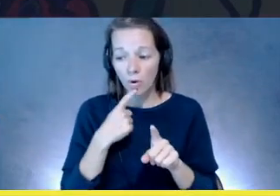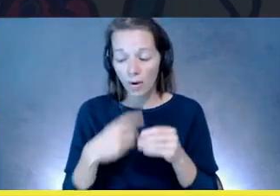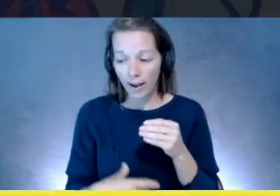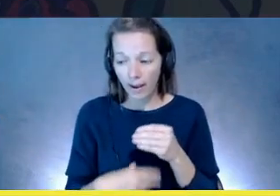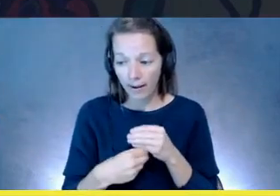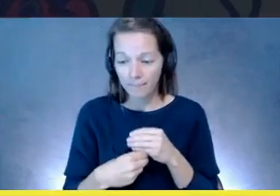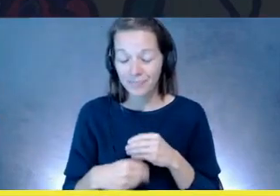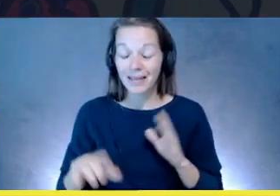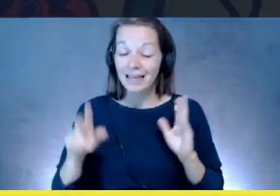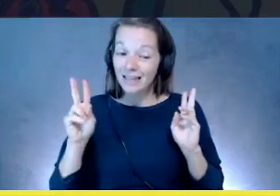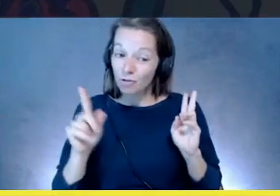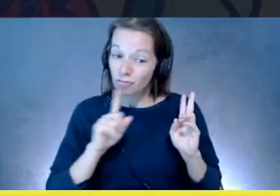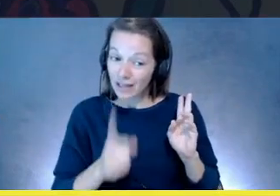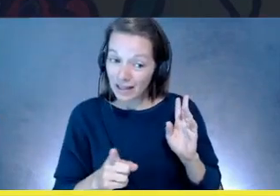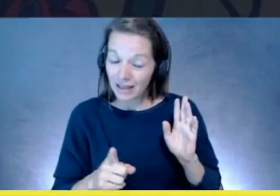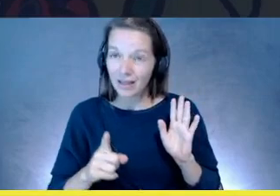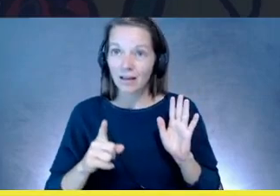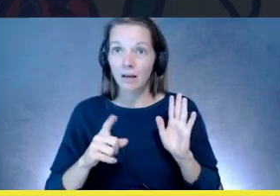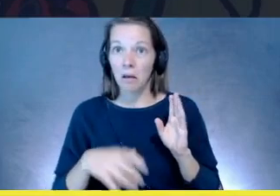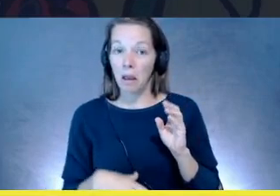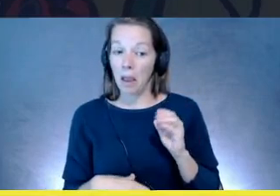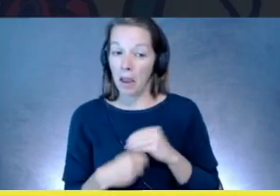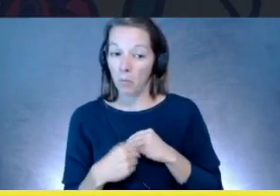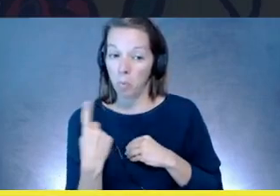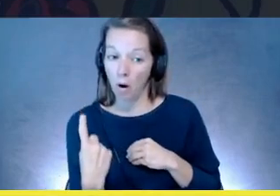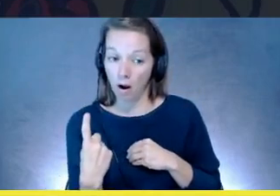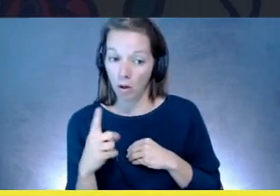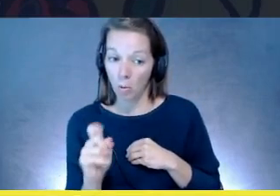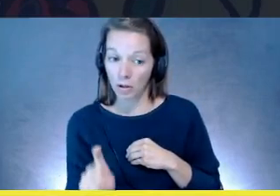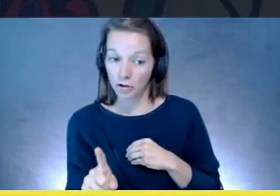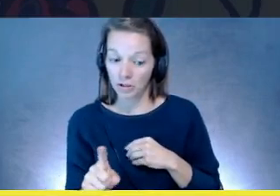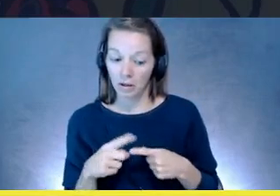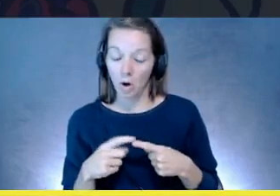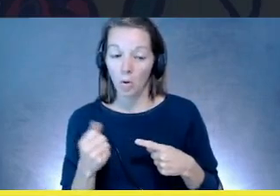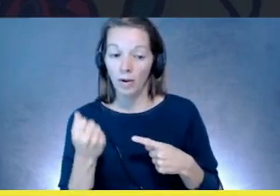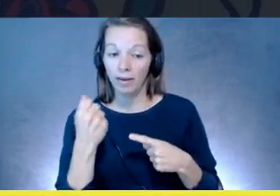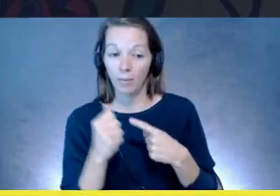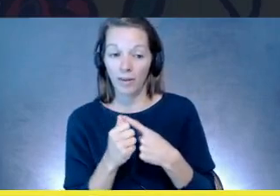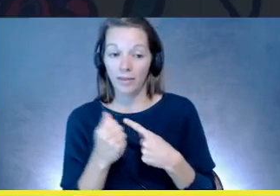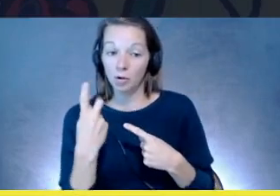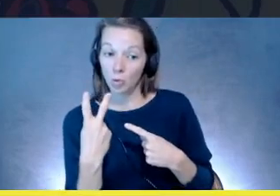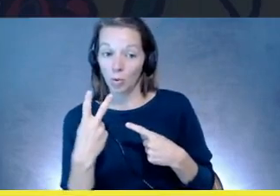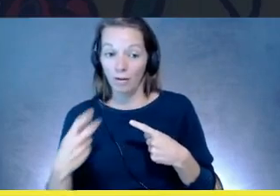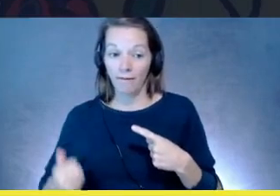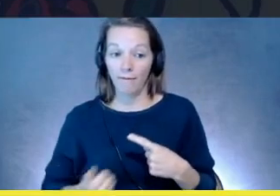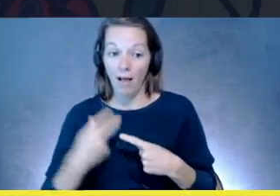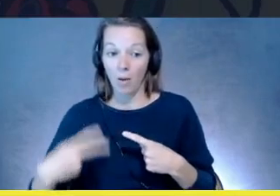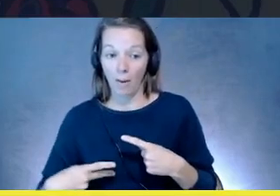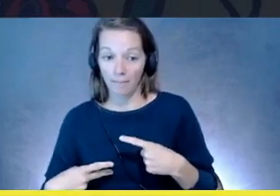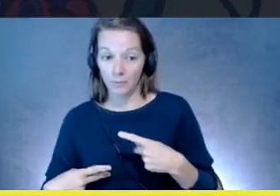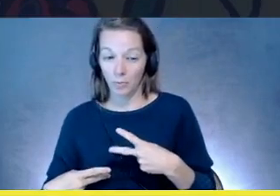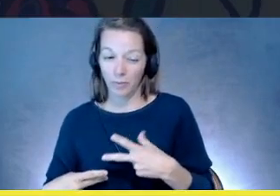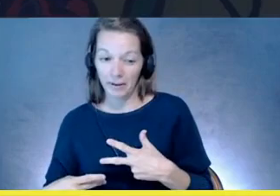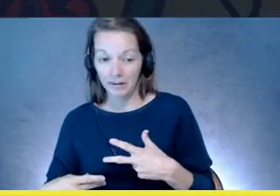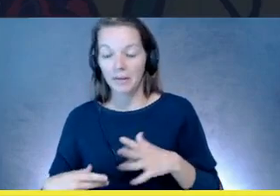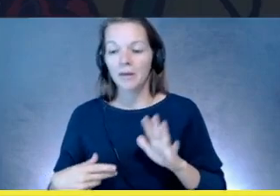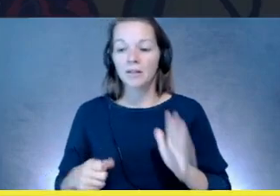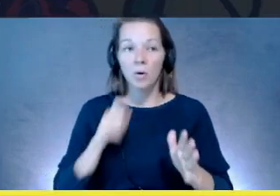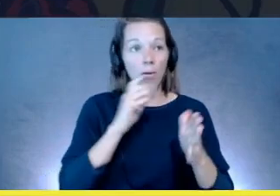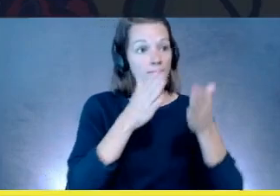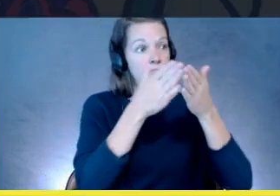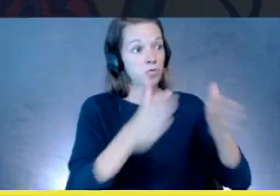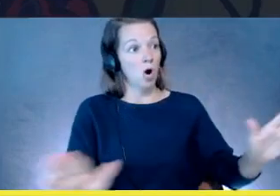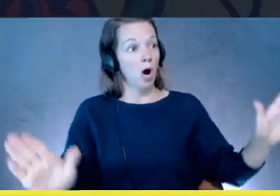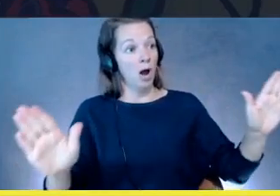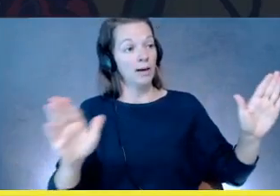we're only recommending adding 1 question with 2 follow-ups. So we'll ask a question about a broad disability, and if people say no to that, that's